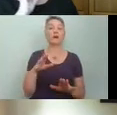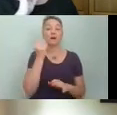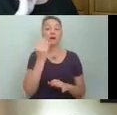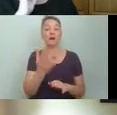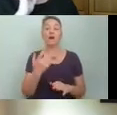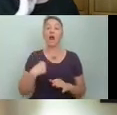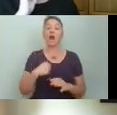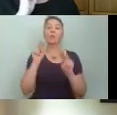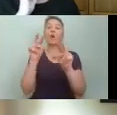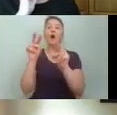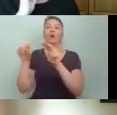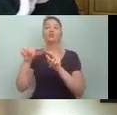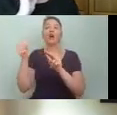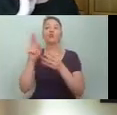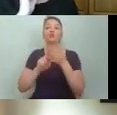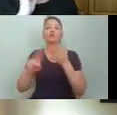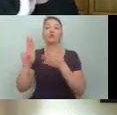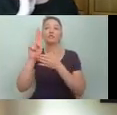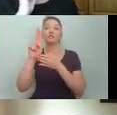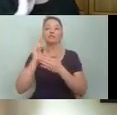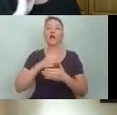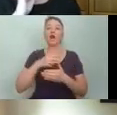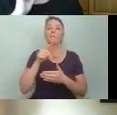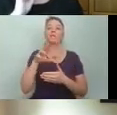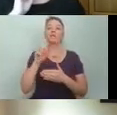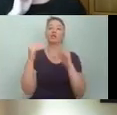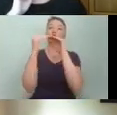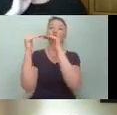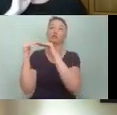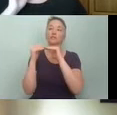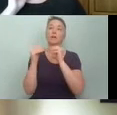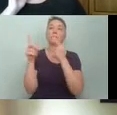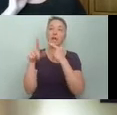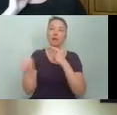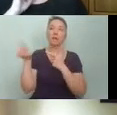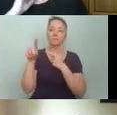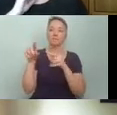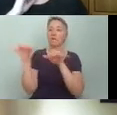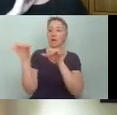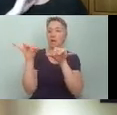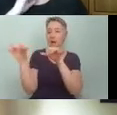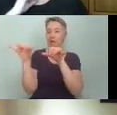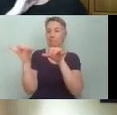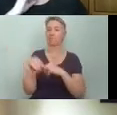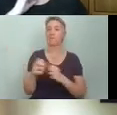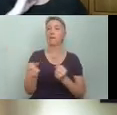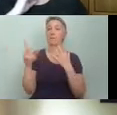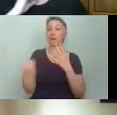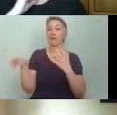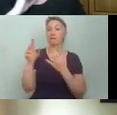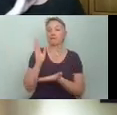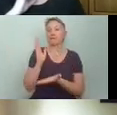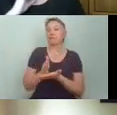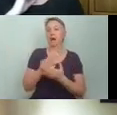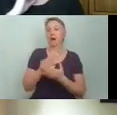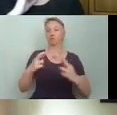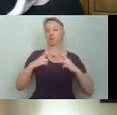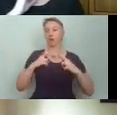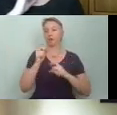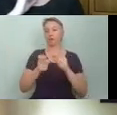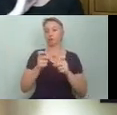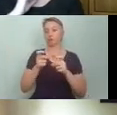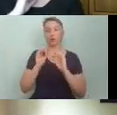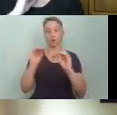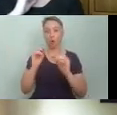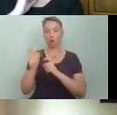are doing, and our peers are doing many of these same things. Many of them have stopped their retirement contribution altogether, but